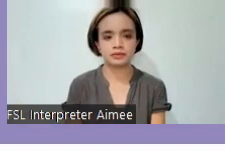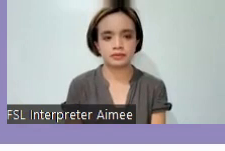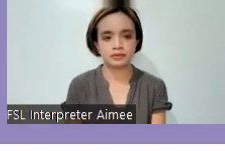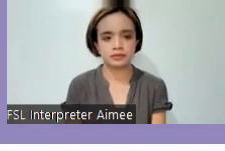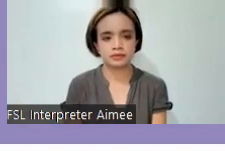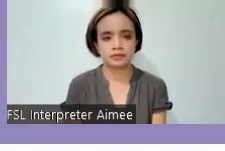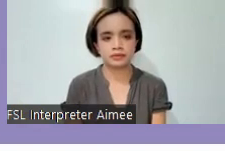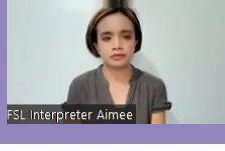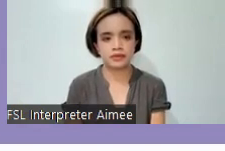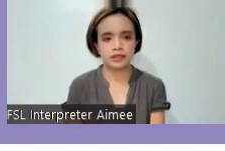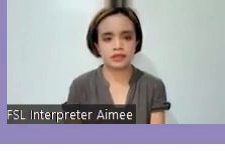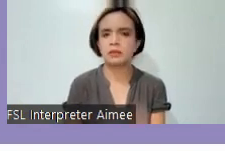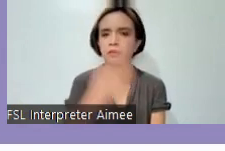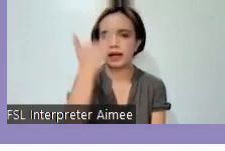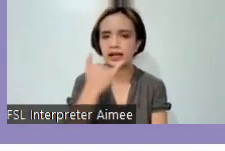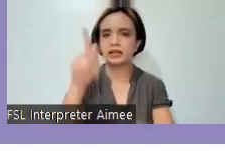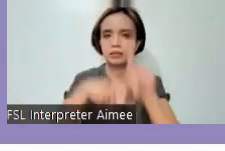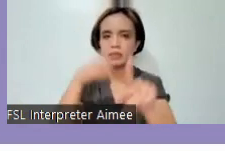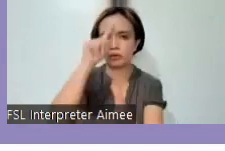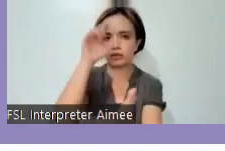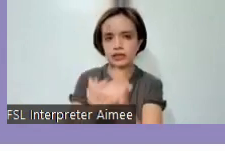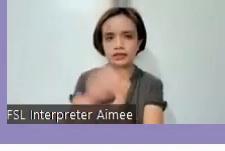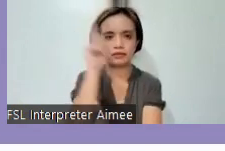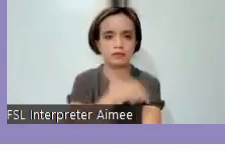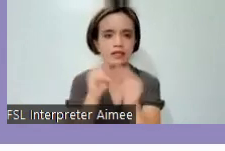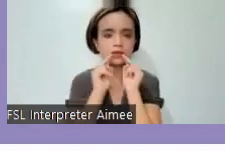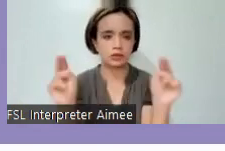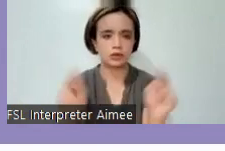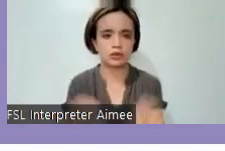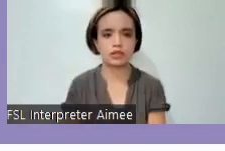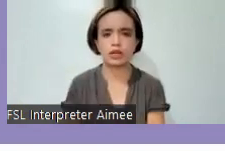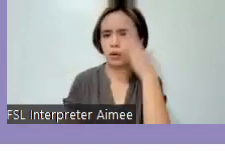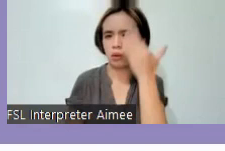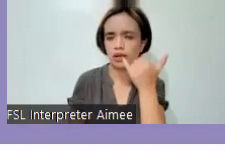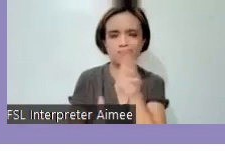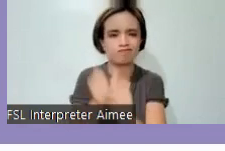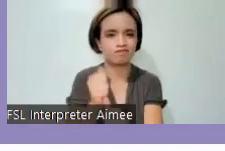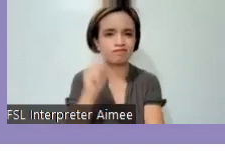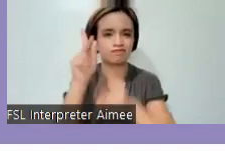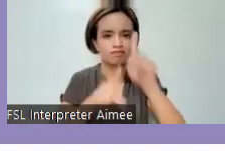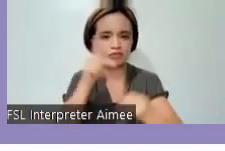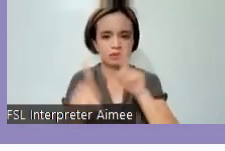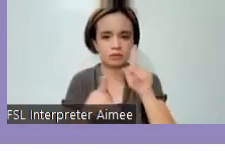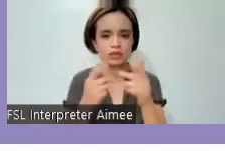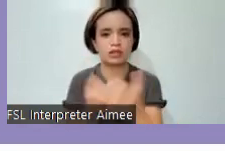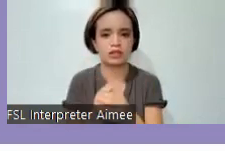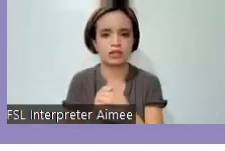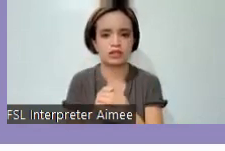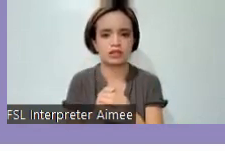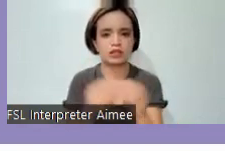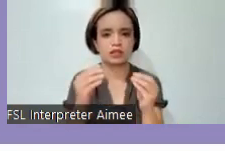What makes people fall for fake news? Or why are most people vulnerable to